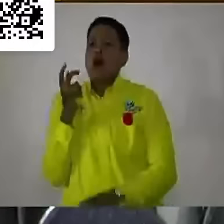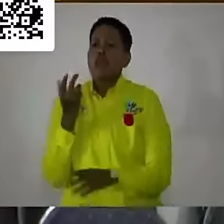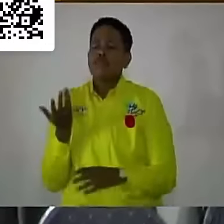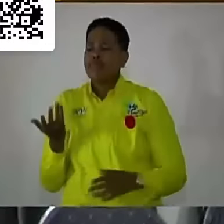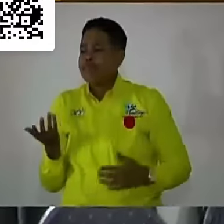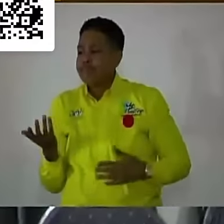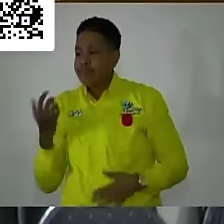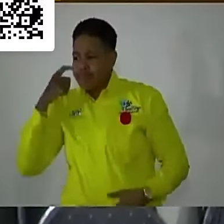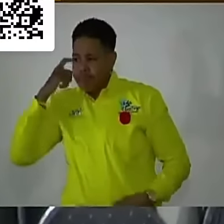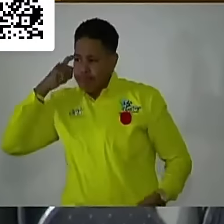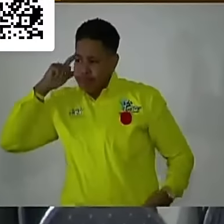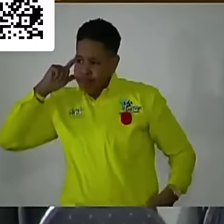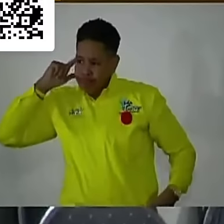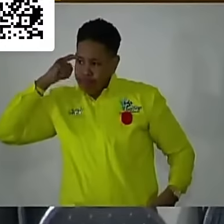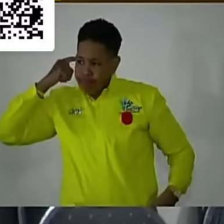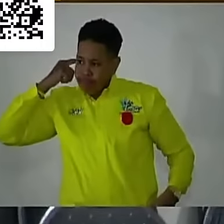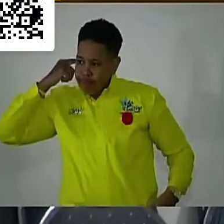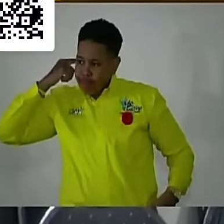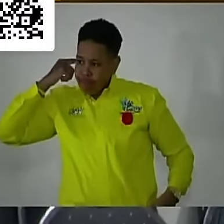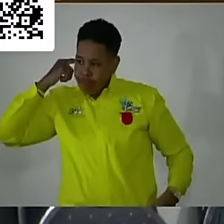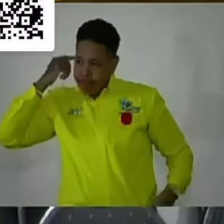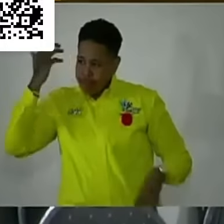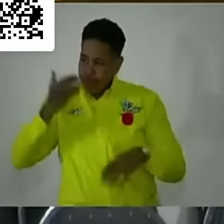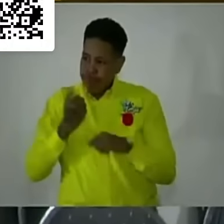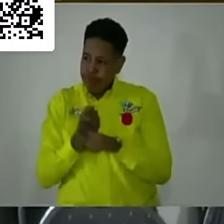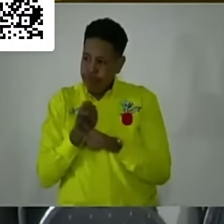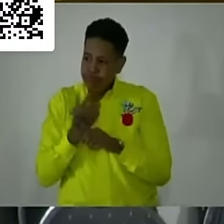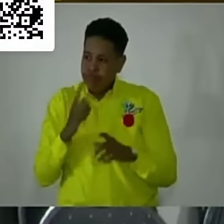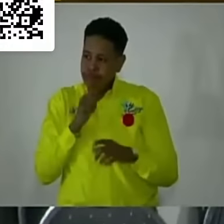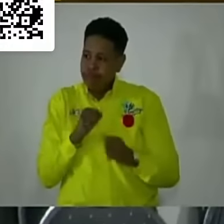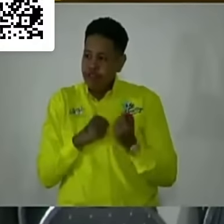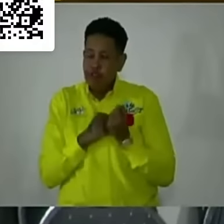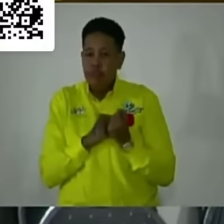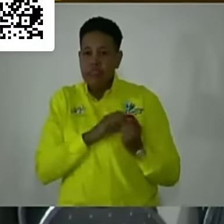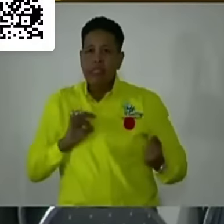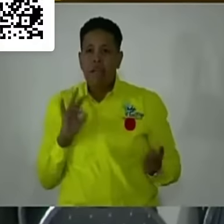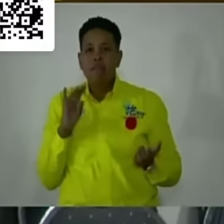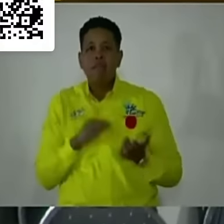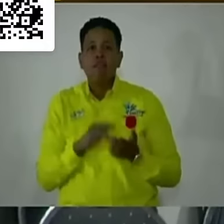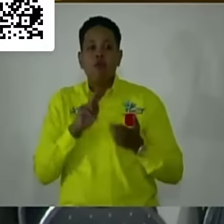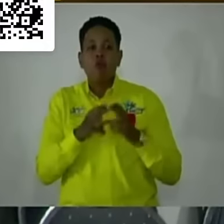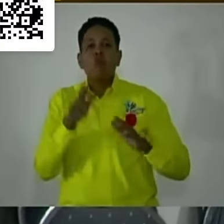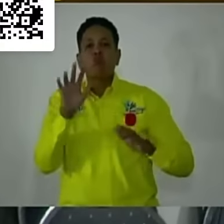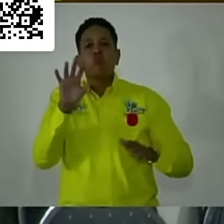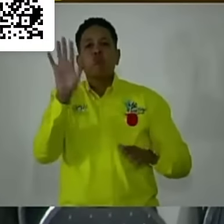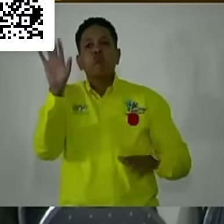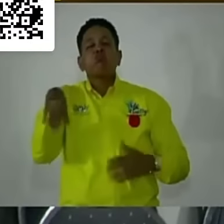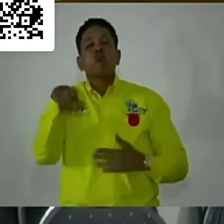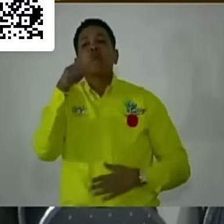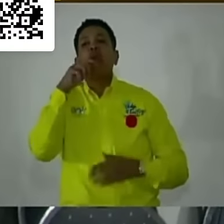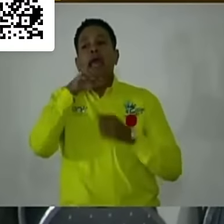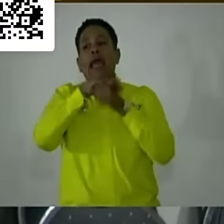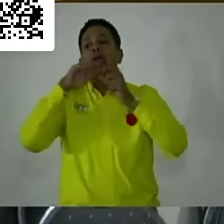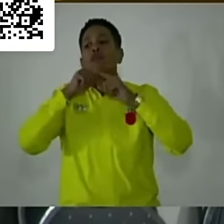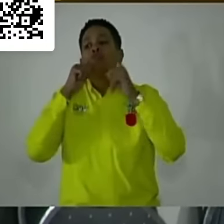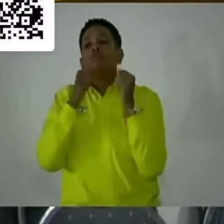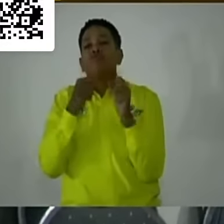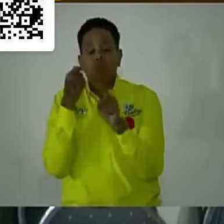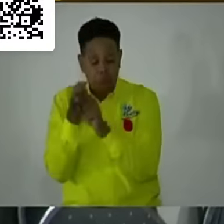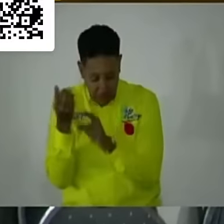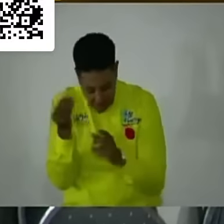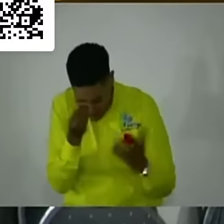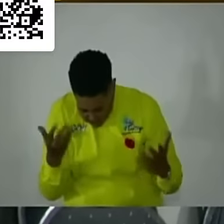hard frontline workers and support staff, 7,000 numbering approximately in the areas that have been